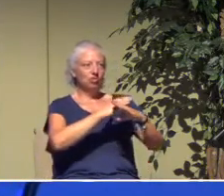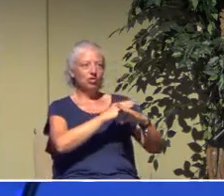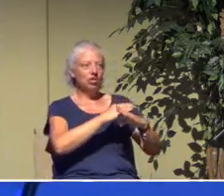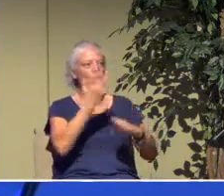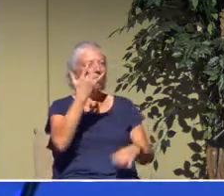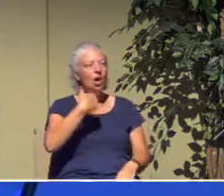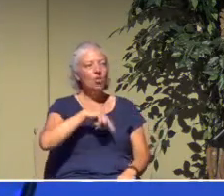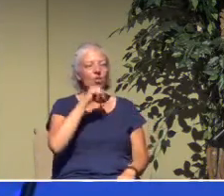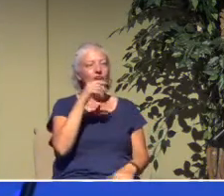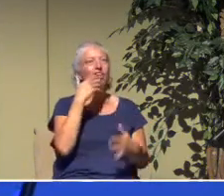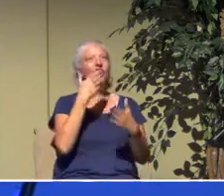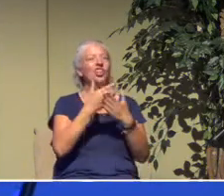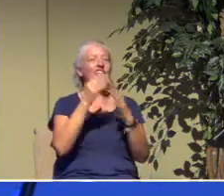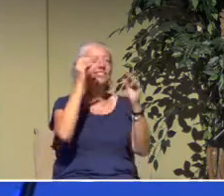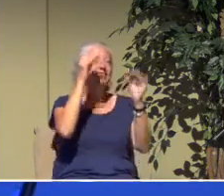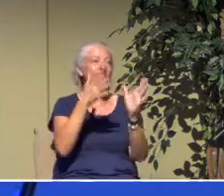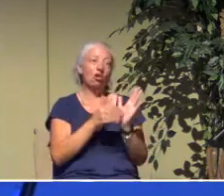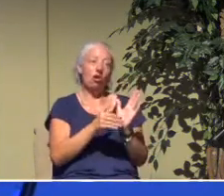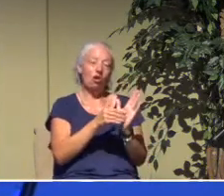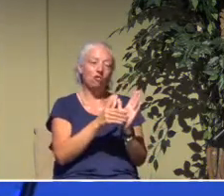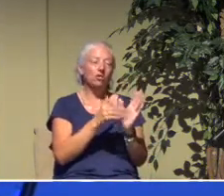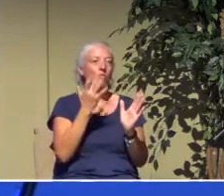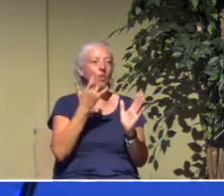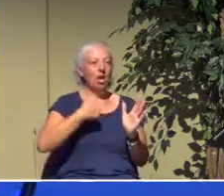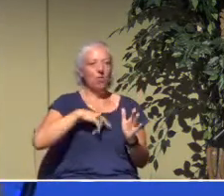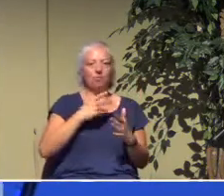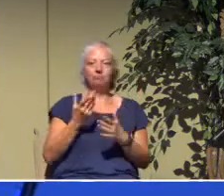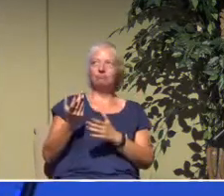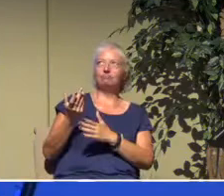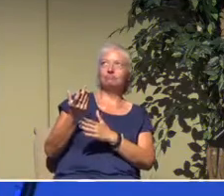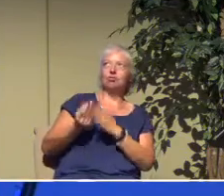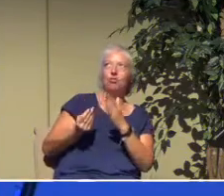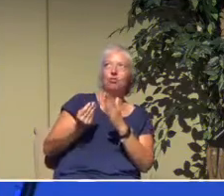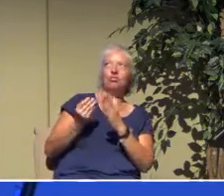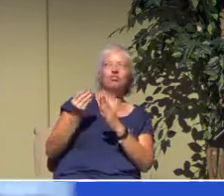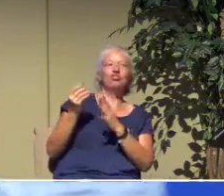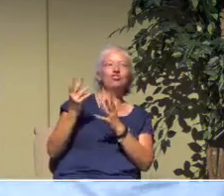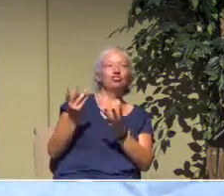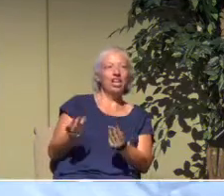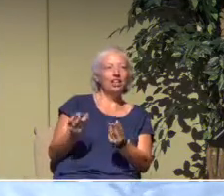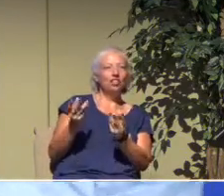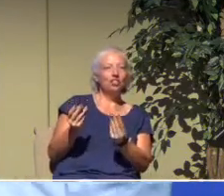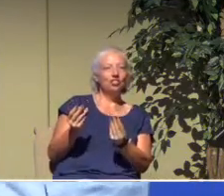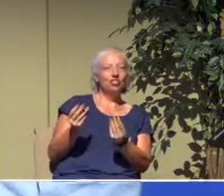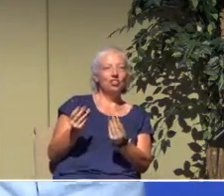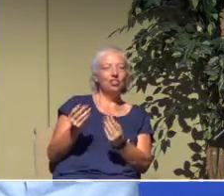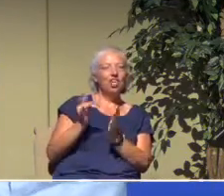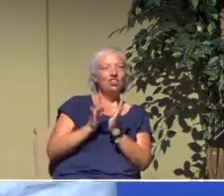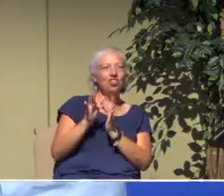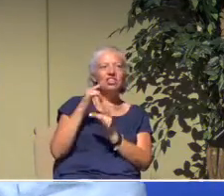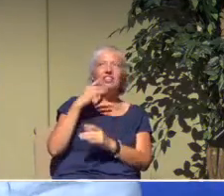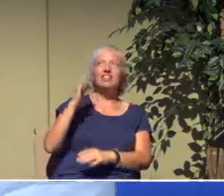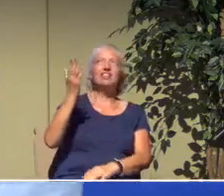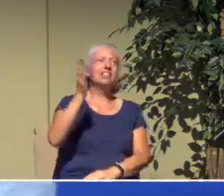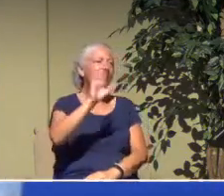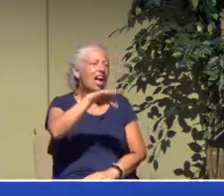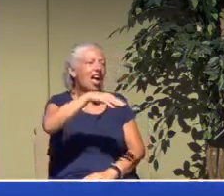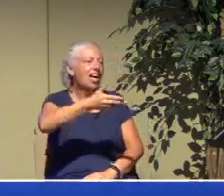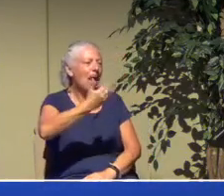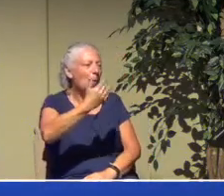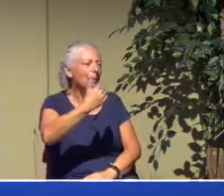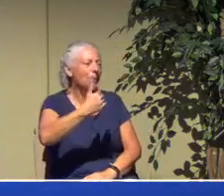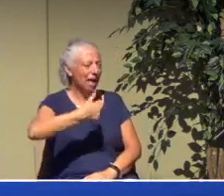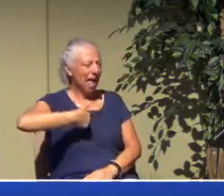not good teachers often, because we lack that gentleness. But Jesus says, you come to me, and this is what you can know, that